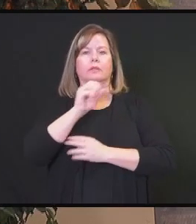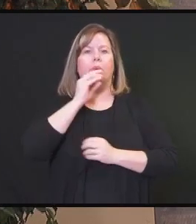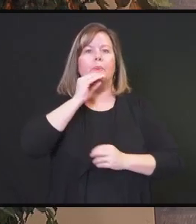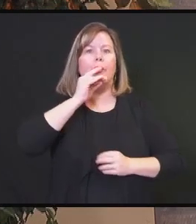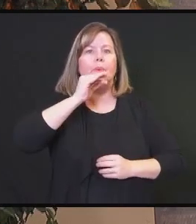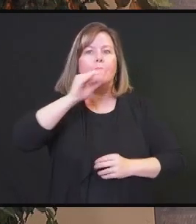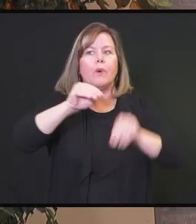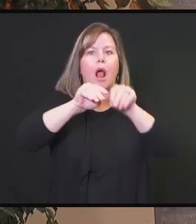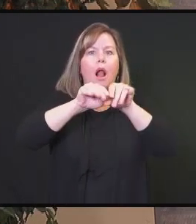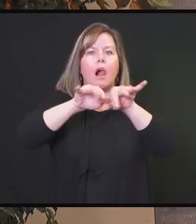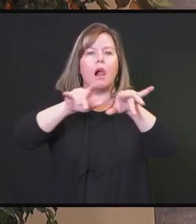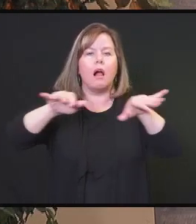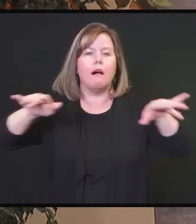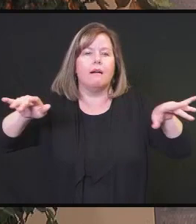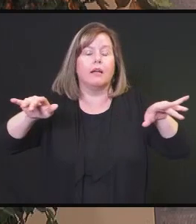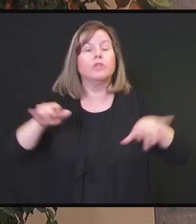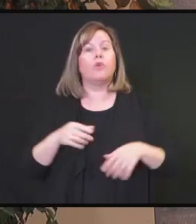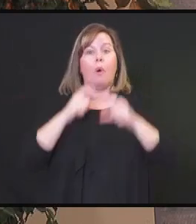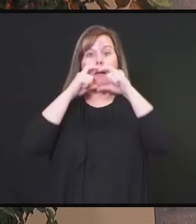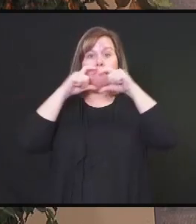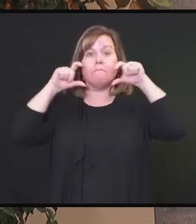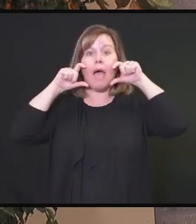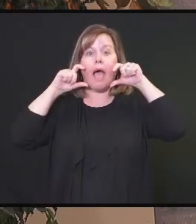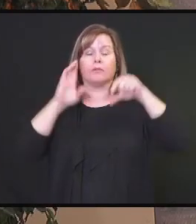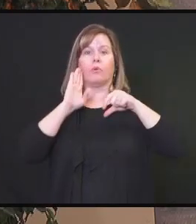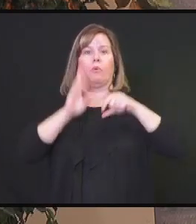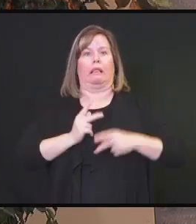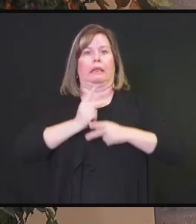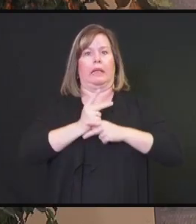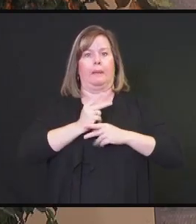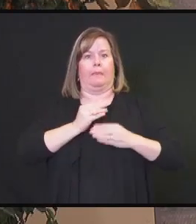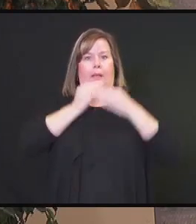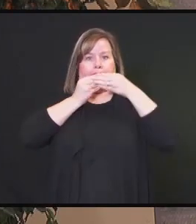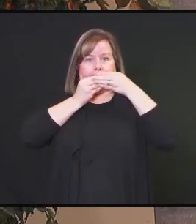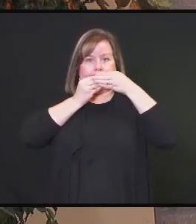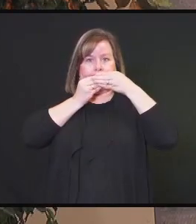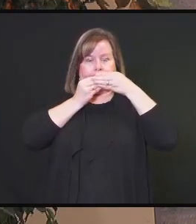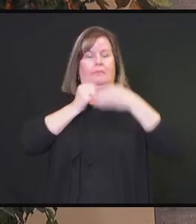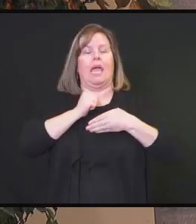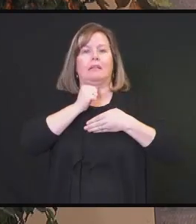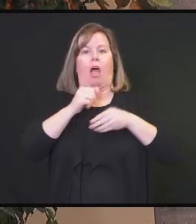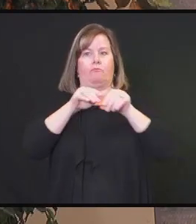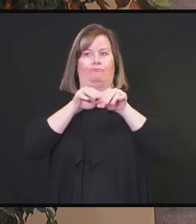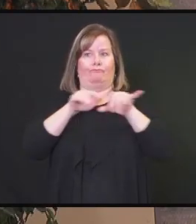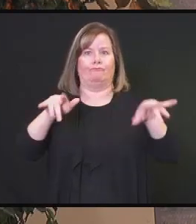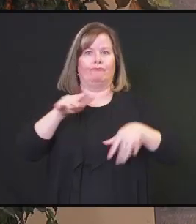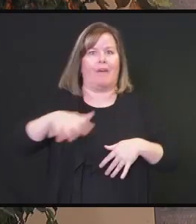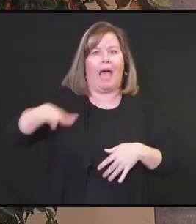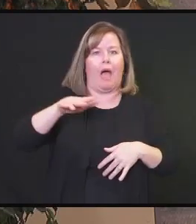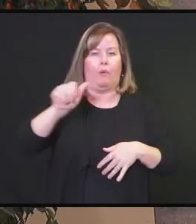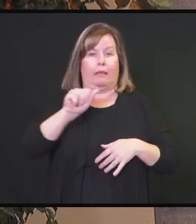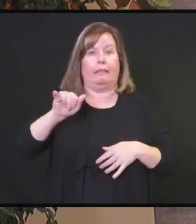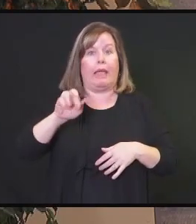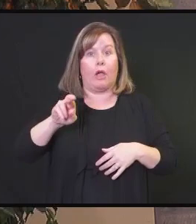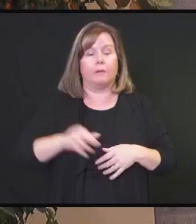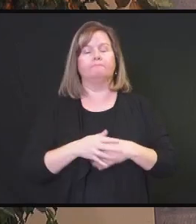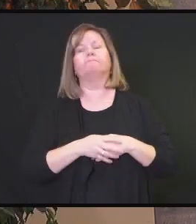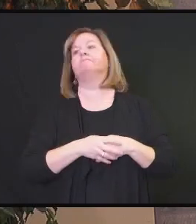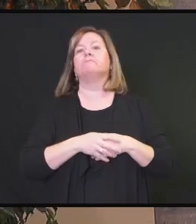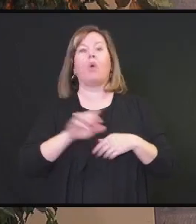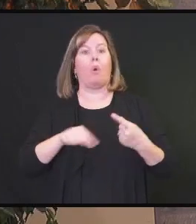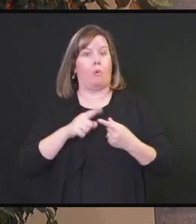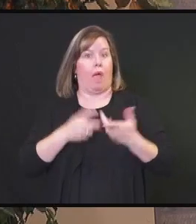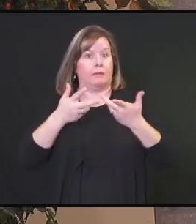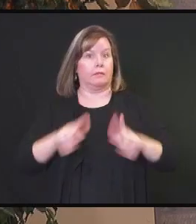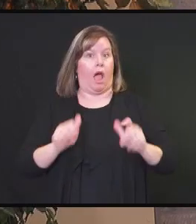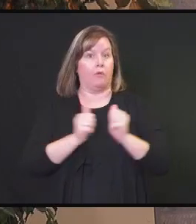moisture and those virus particles in the mask and not in the air that we're all sharing. So again, just make sure that when you're done,